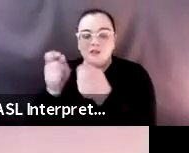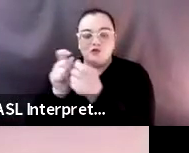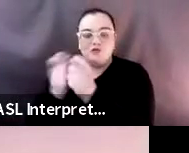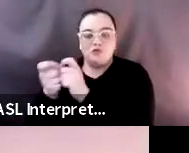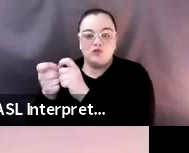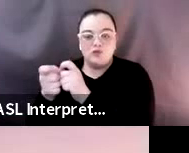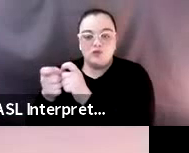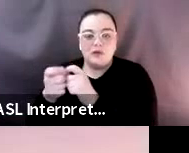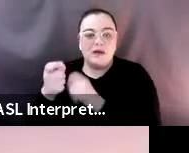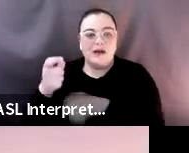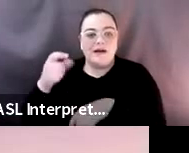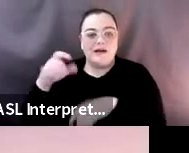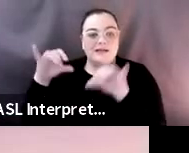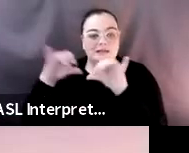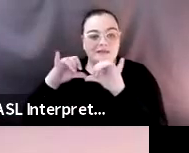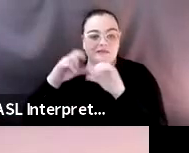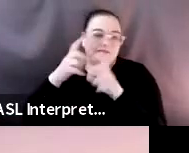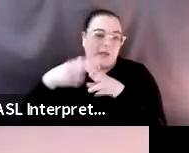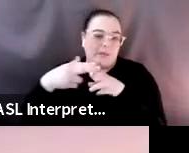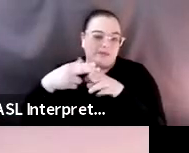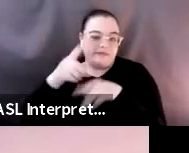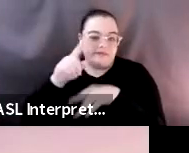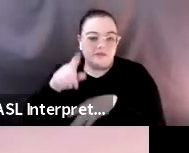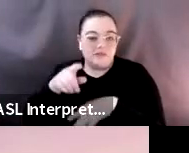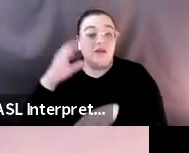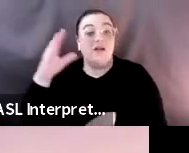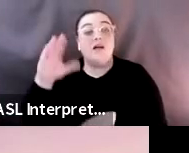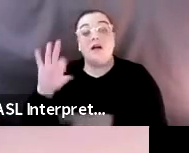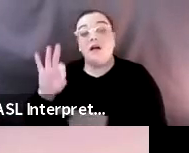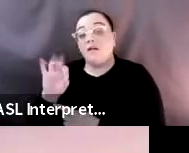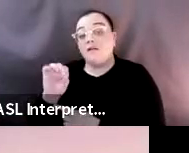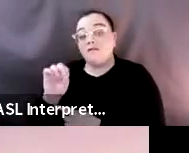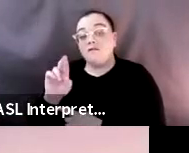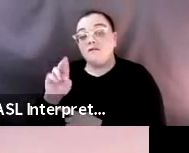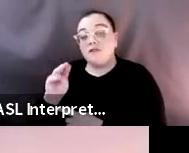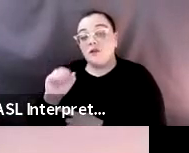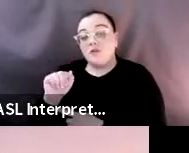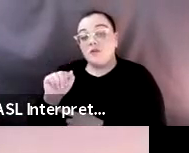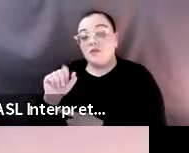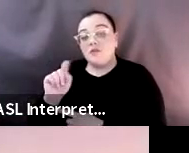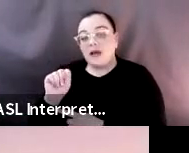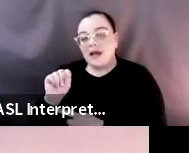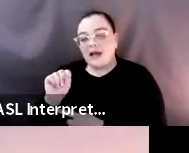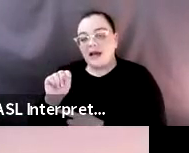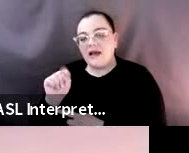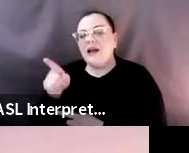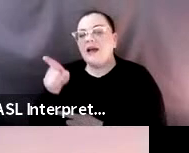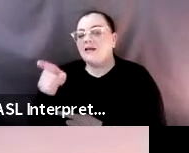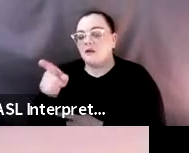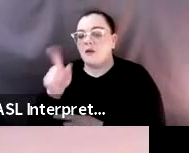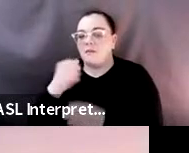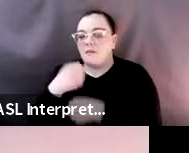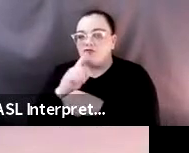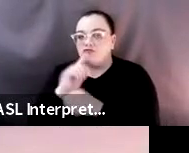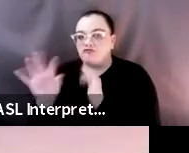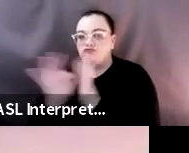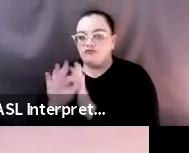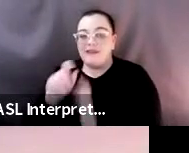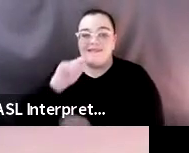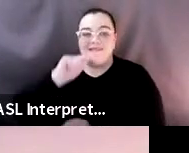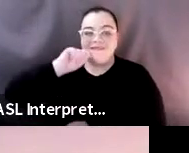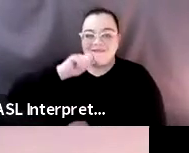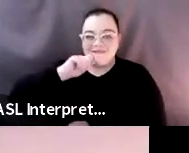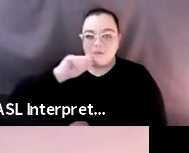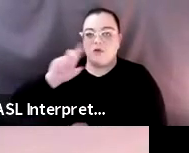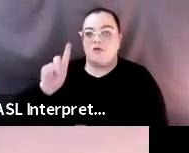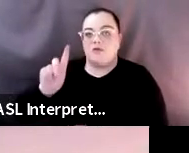to settings. Under format, what you want to select, it's already highlighted for me, but you wanna select Apple devices. And that's not